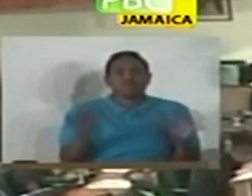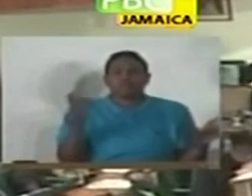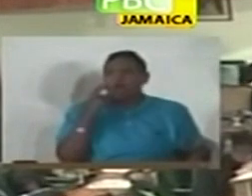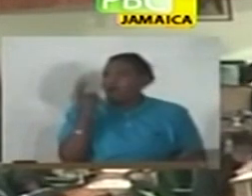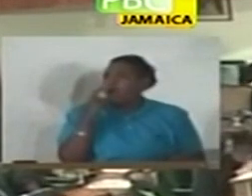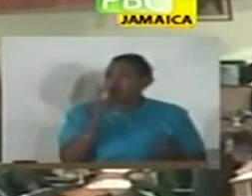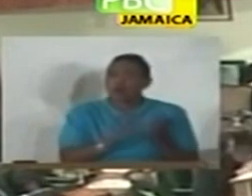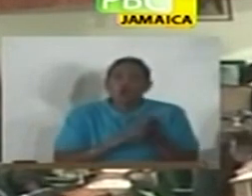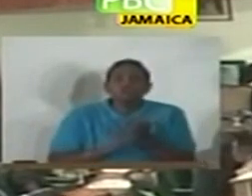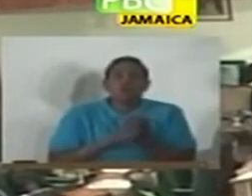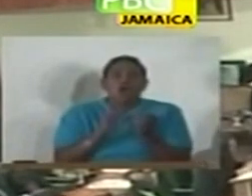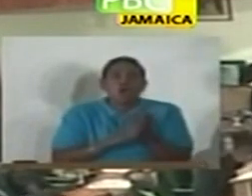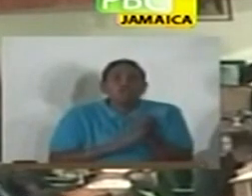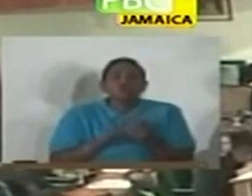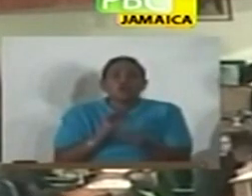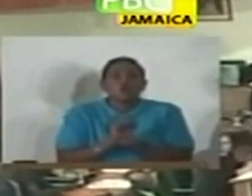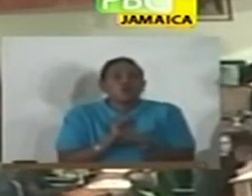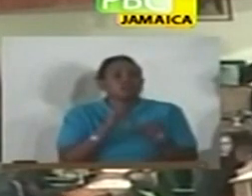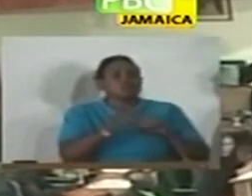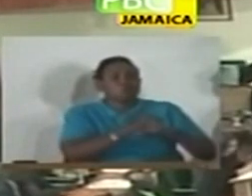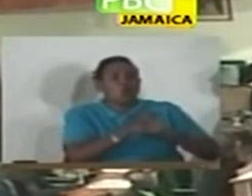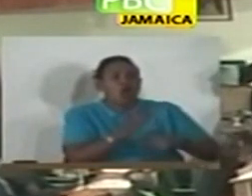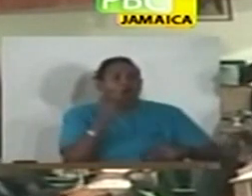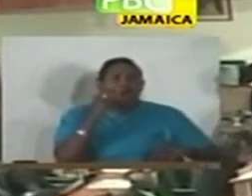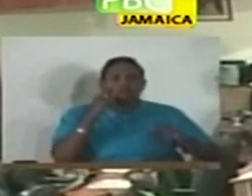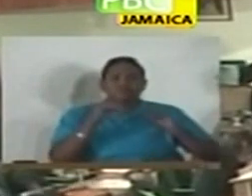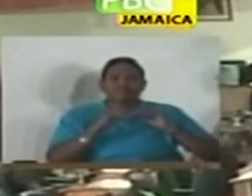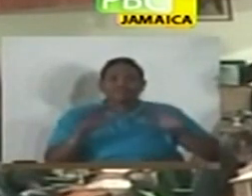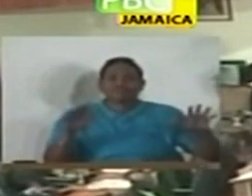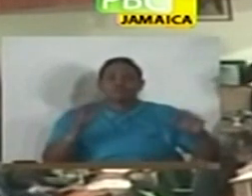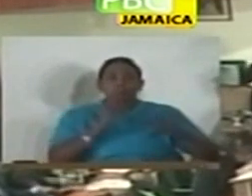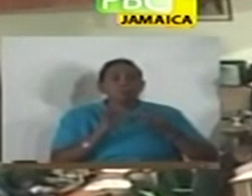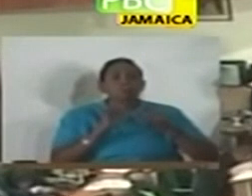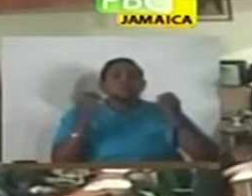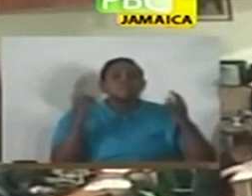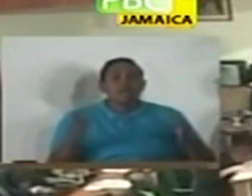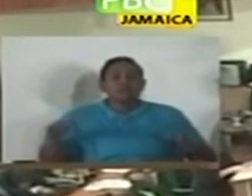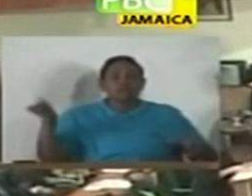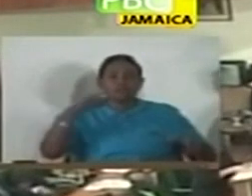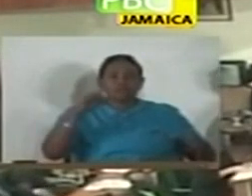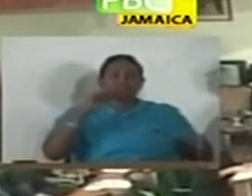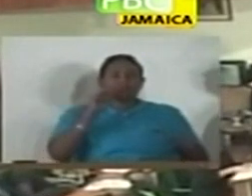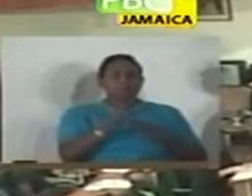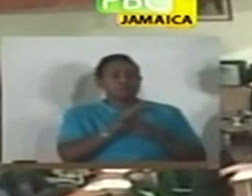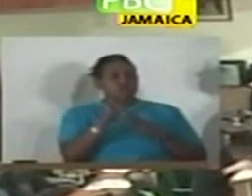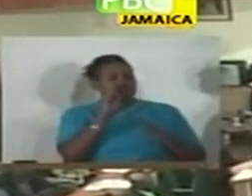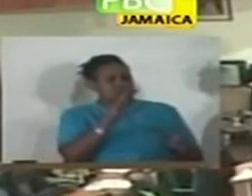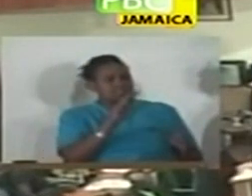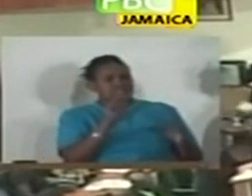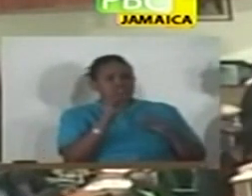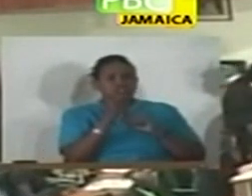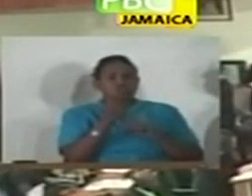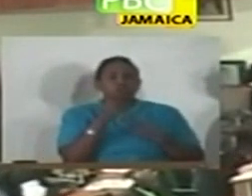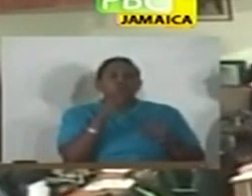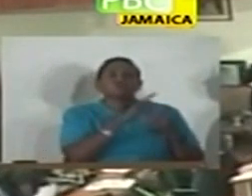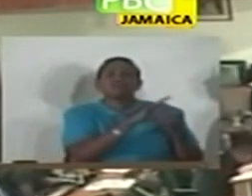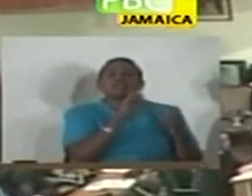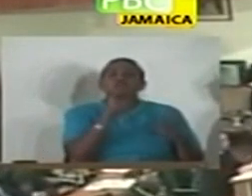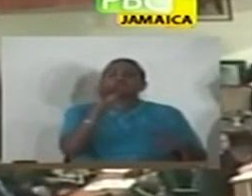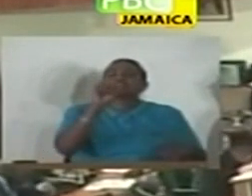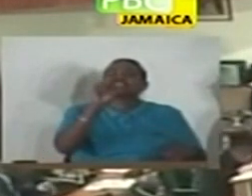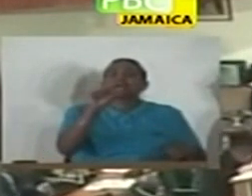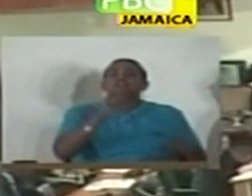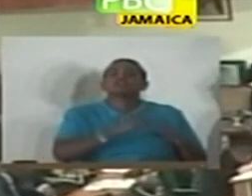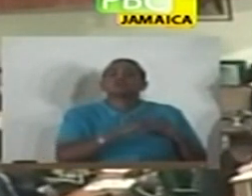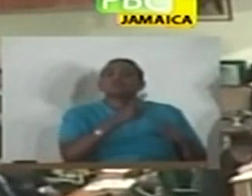space, political and otherwise, over the past months. The ministry has been monitoring the situation concerning the status and